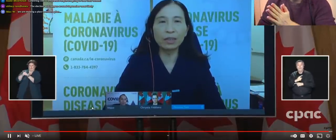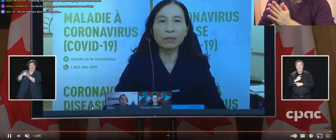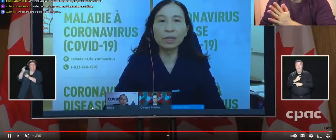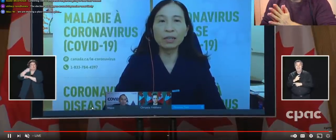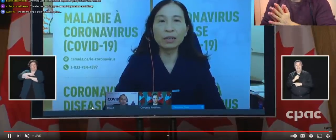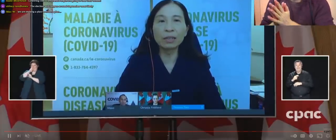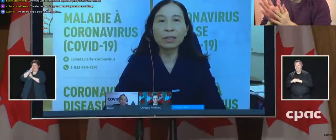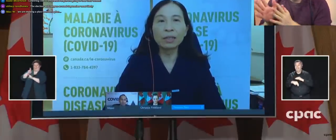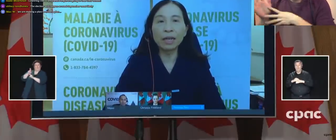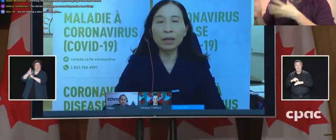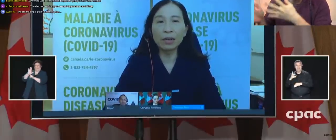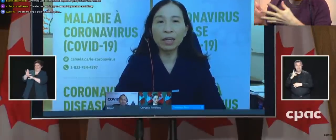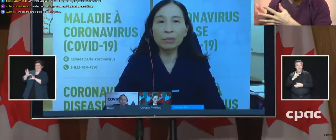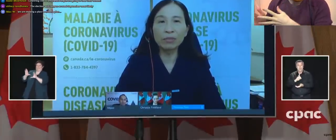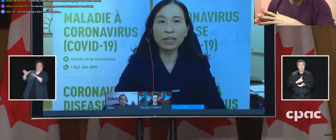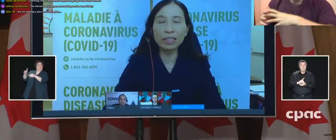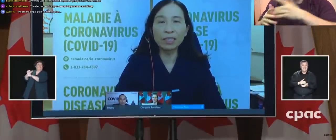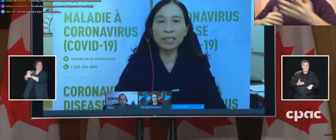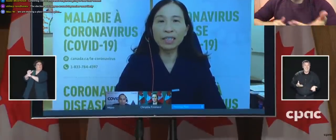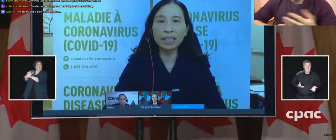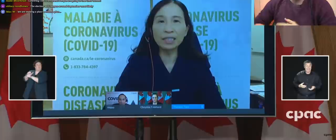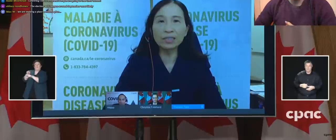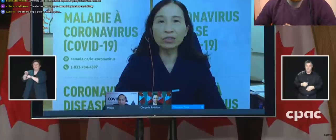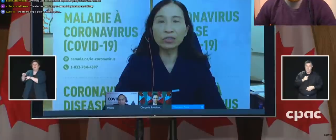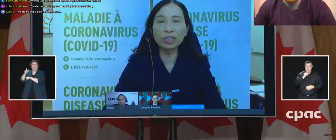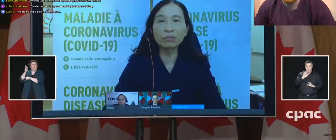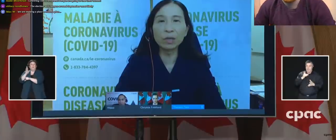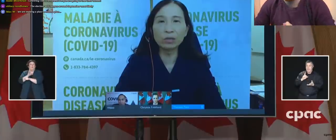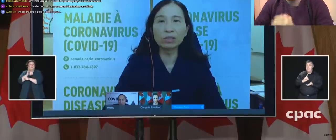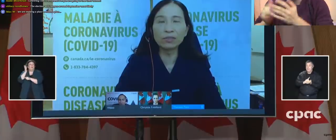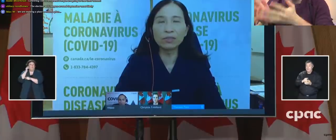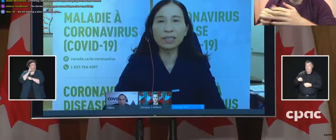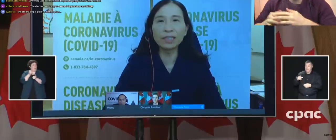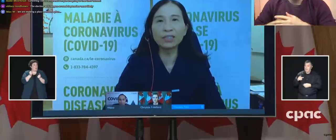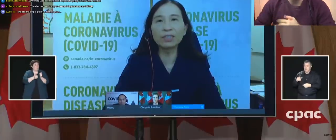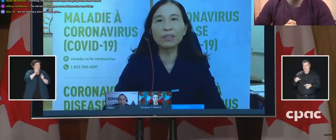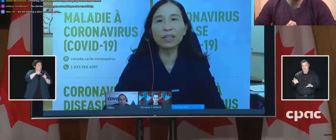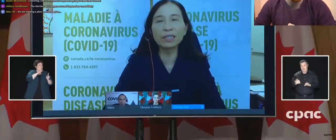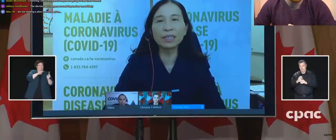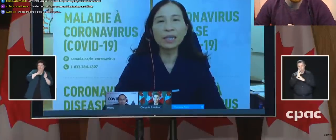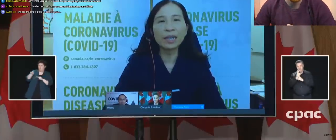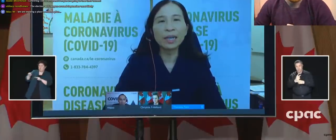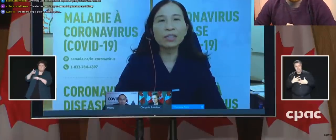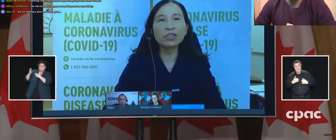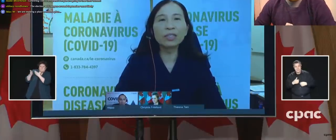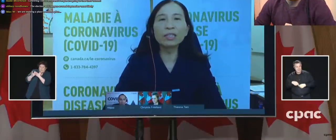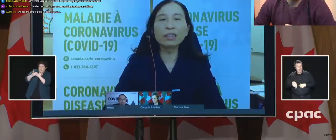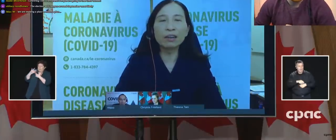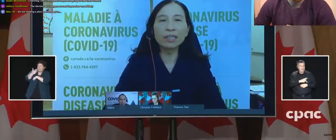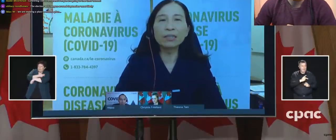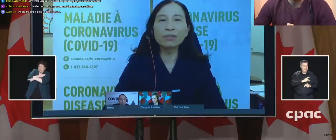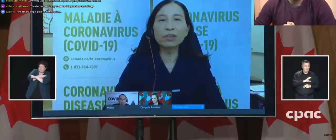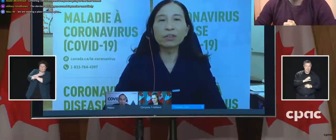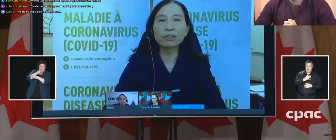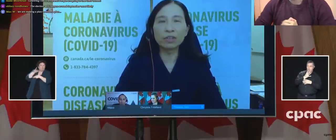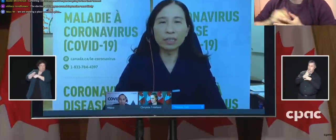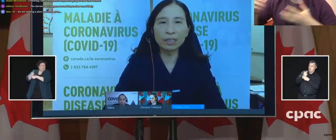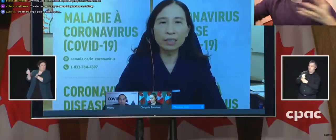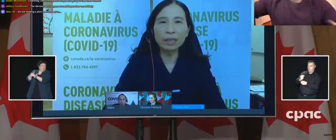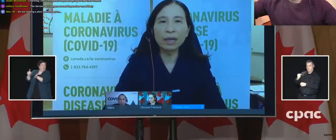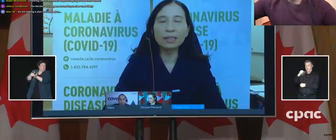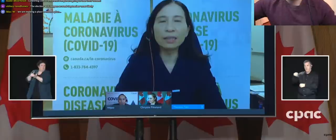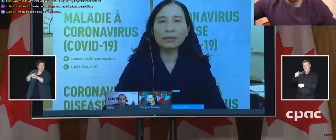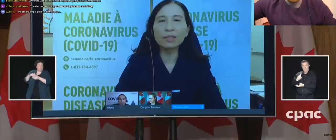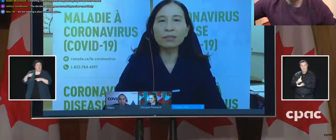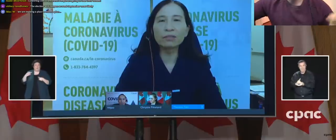here. And when they go to the reporter questions that are going to happen in this room, likely after the medical, the doctors answer